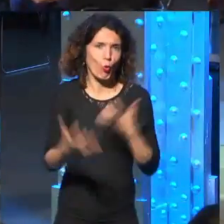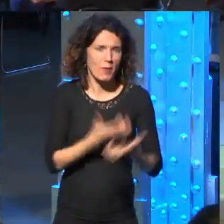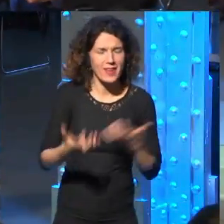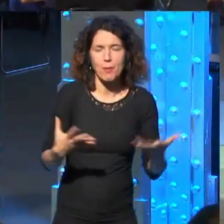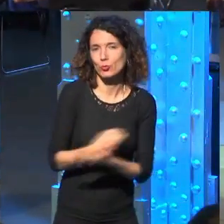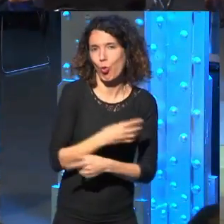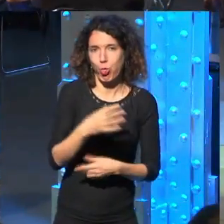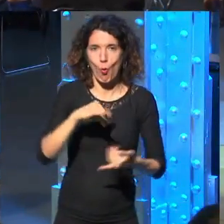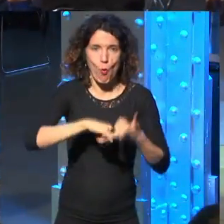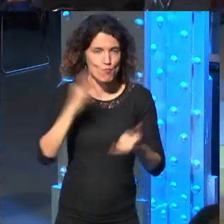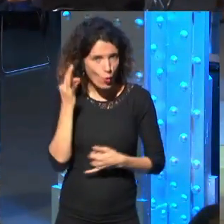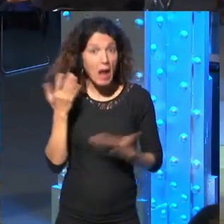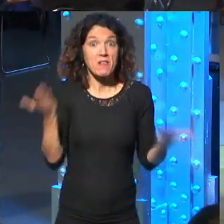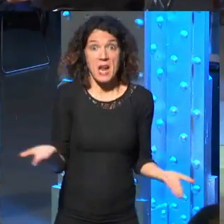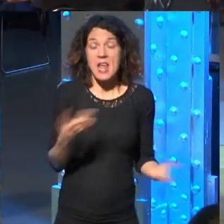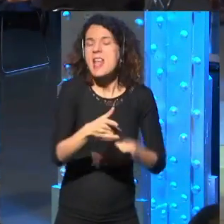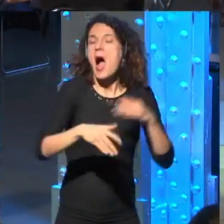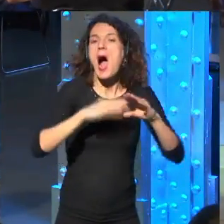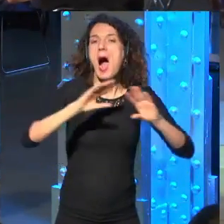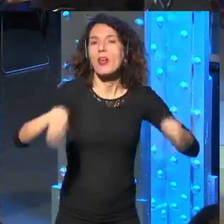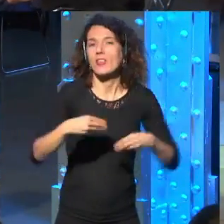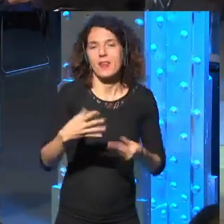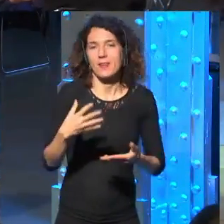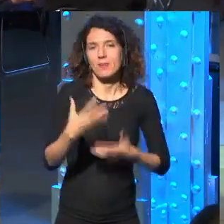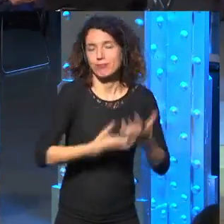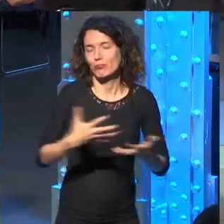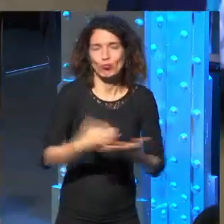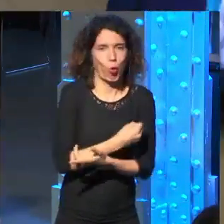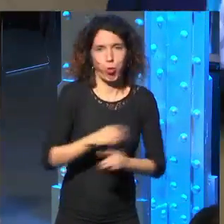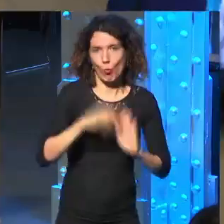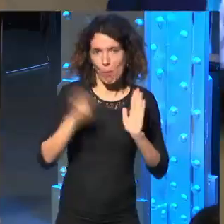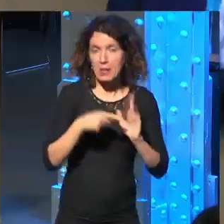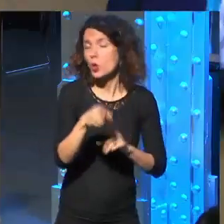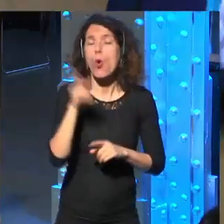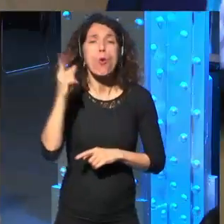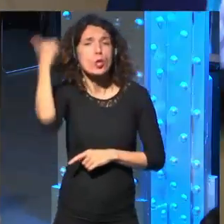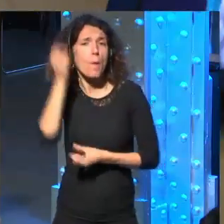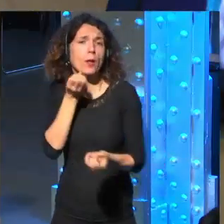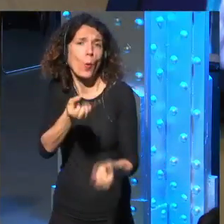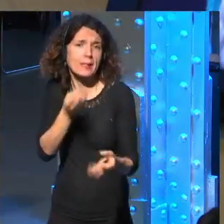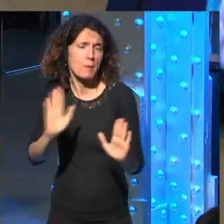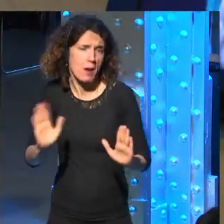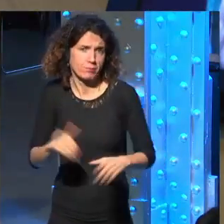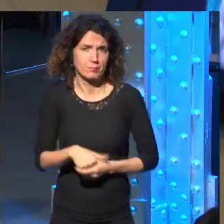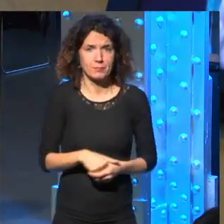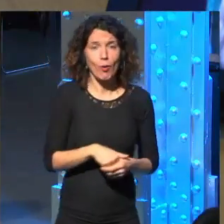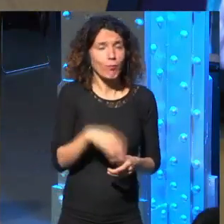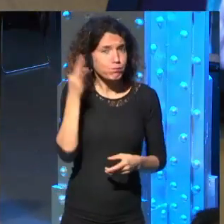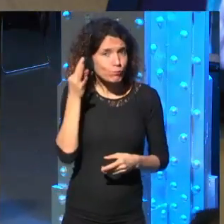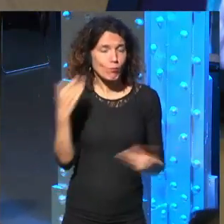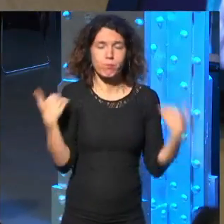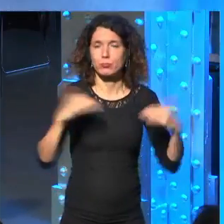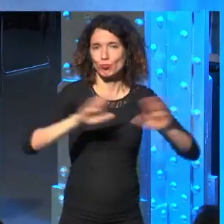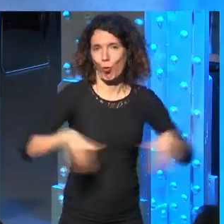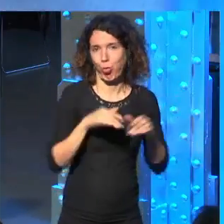doing everything, but They have to go to me too. Yes, they have to go to me too. And that's